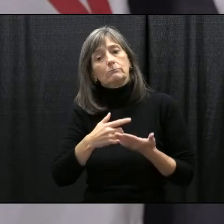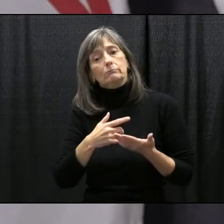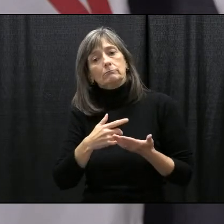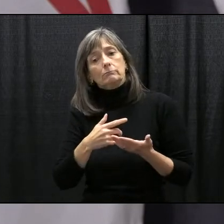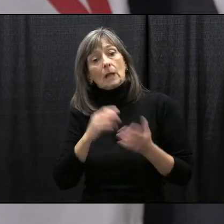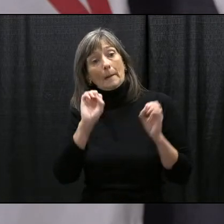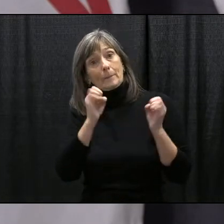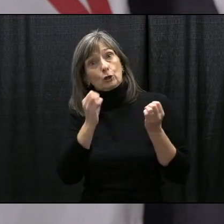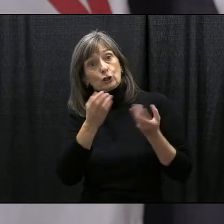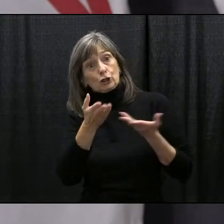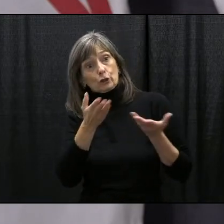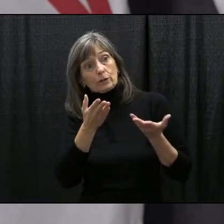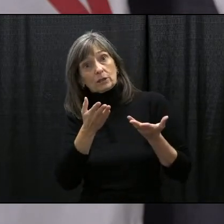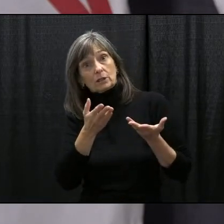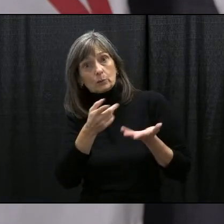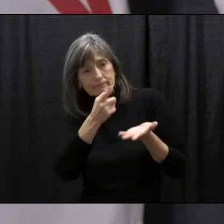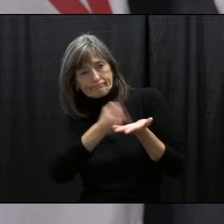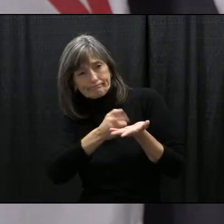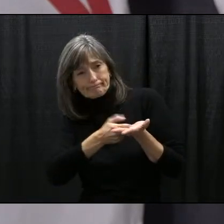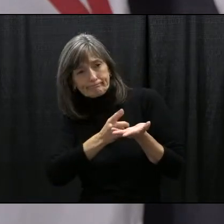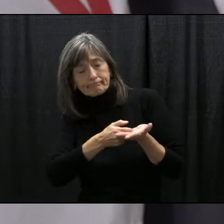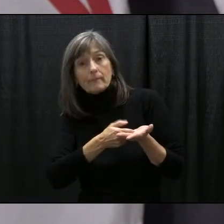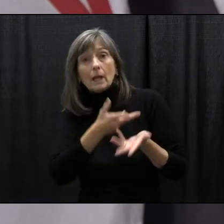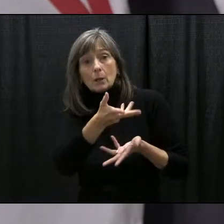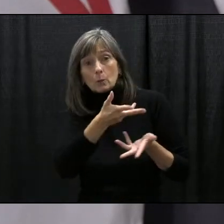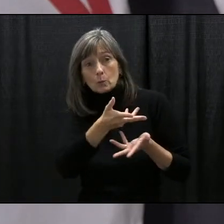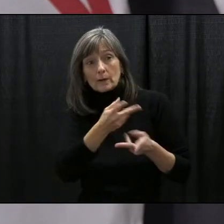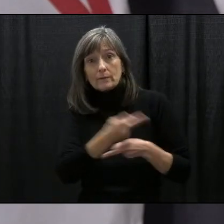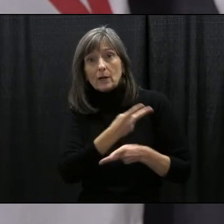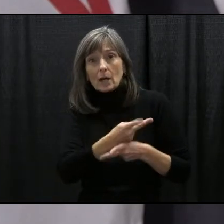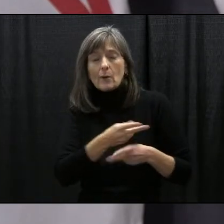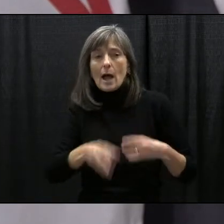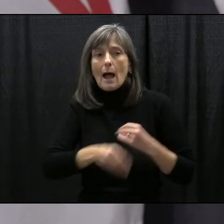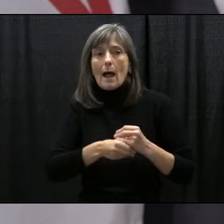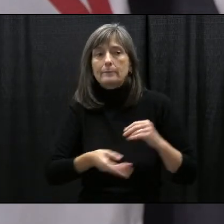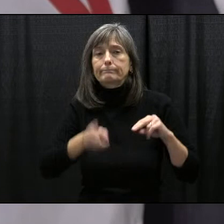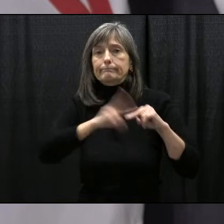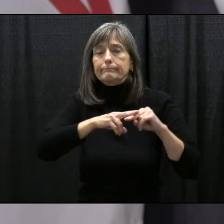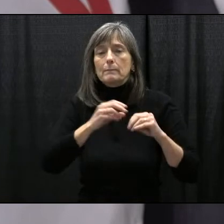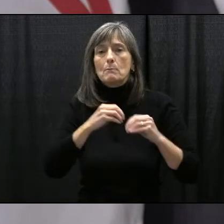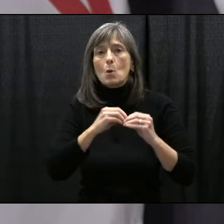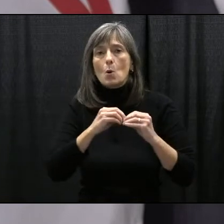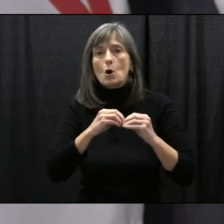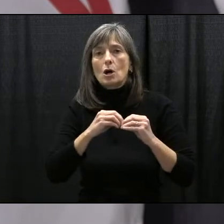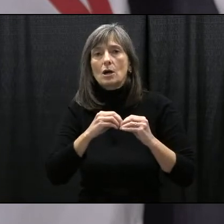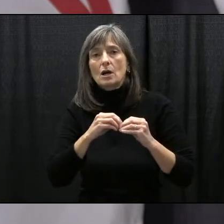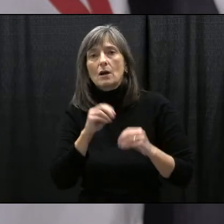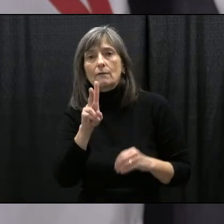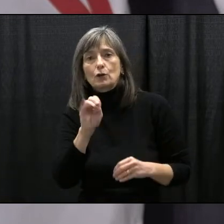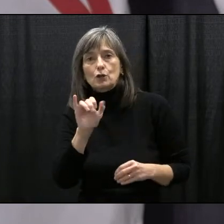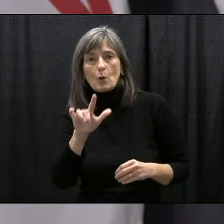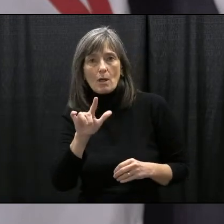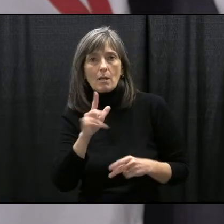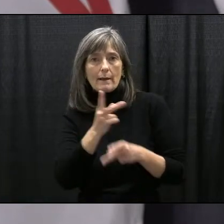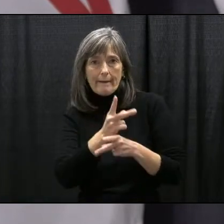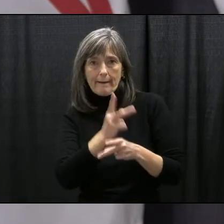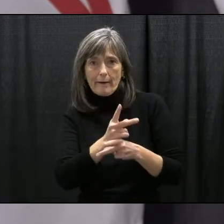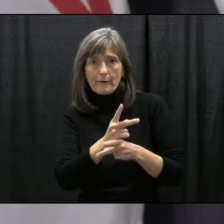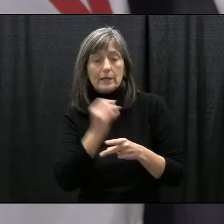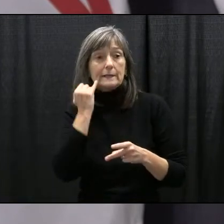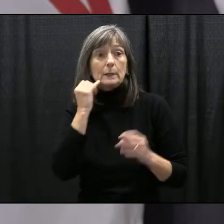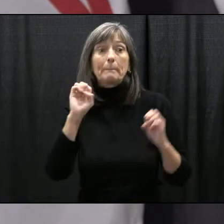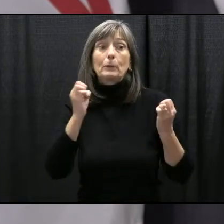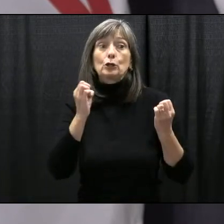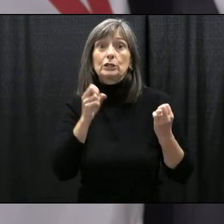existing emergency services, and we're going to increase virtual care services to assist with the provision of urgent